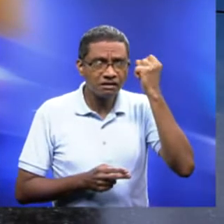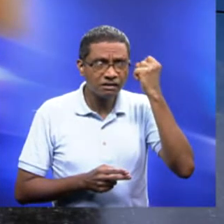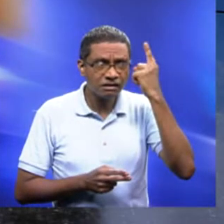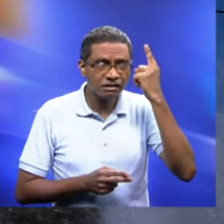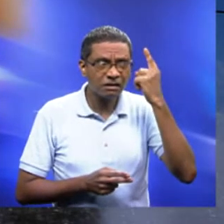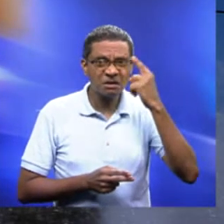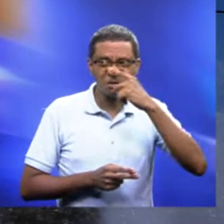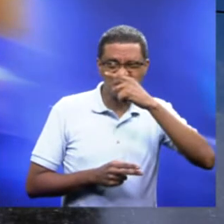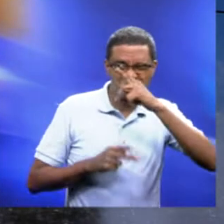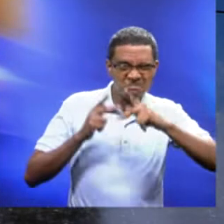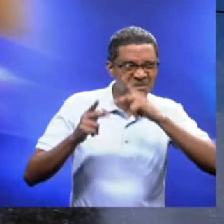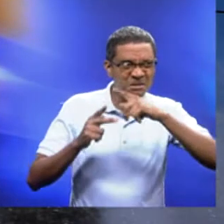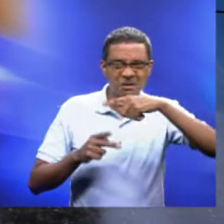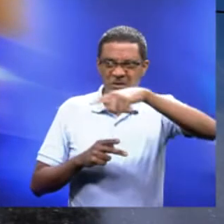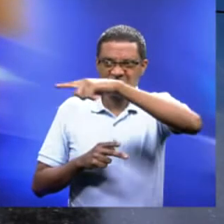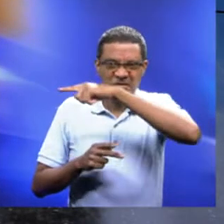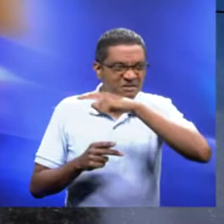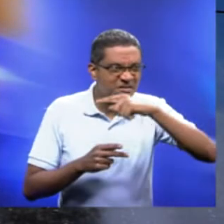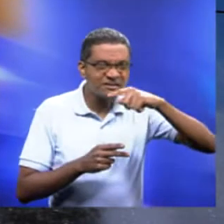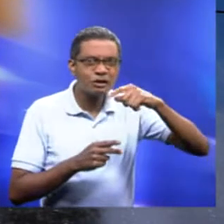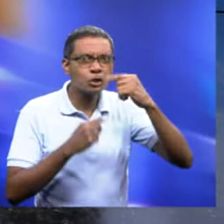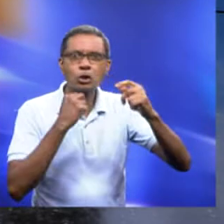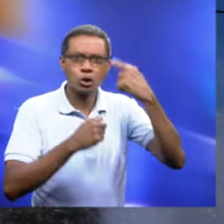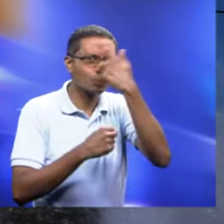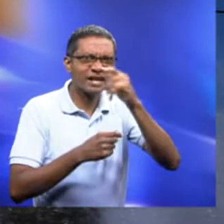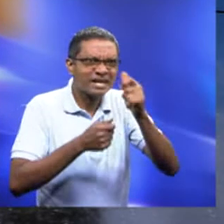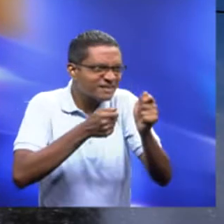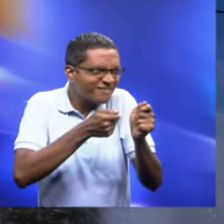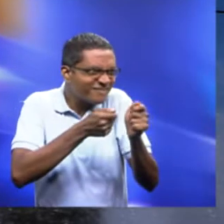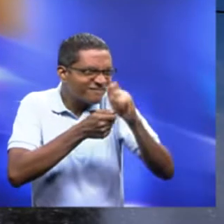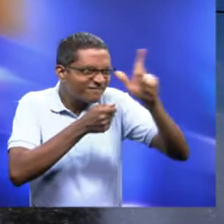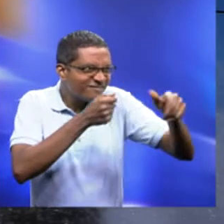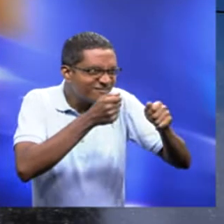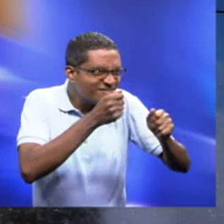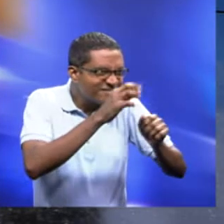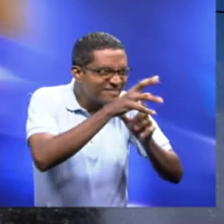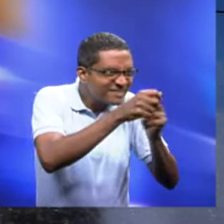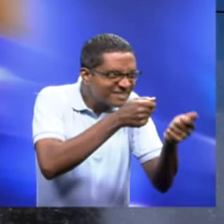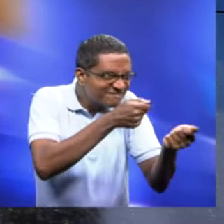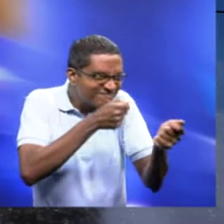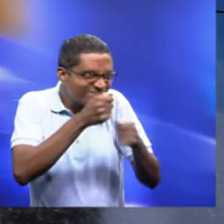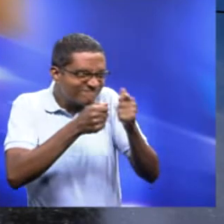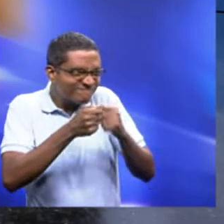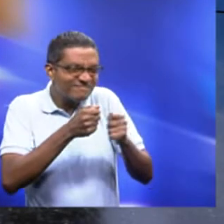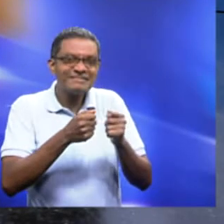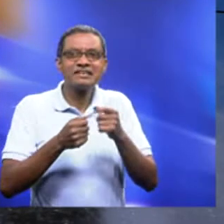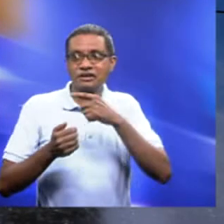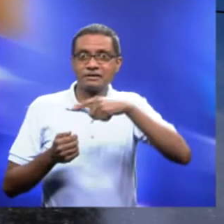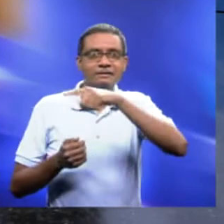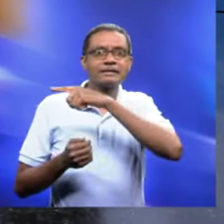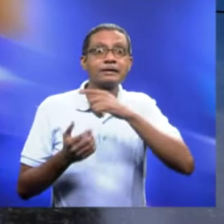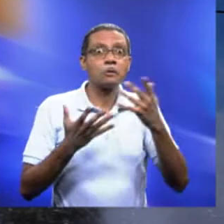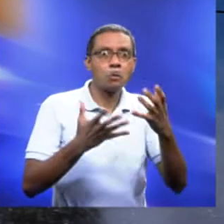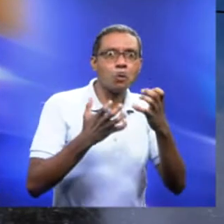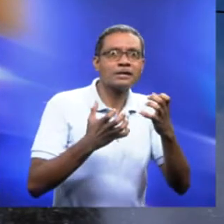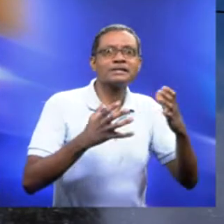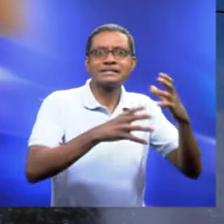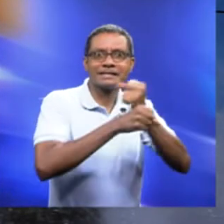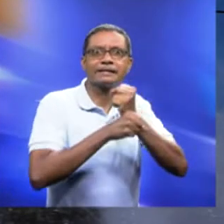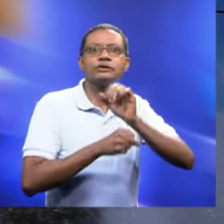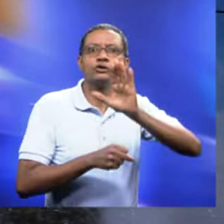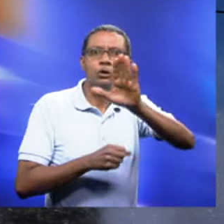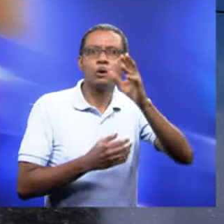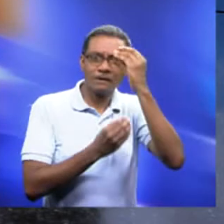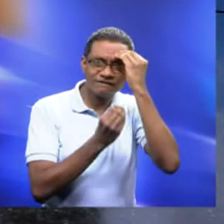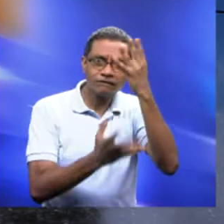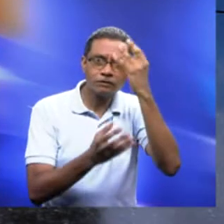who are outside there phishing to get your information, because just like you, they want access. Mm-hmm. But the access they want